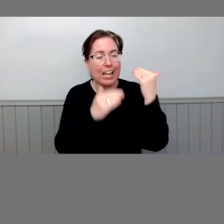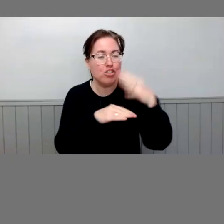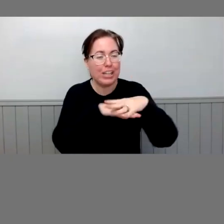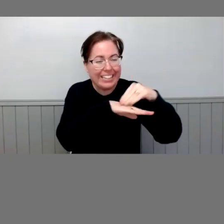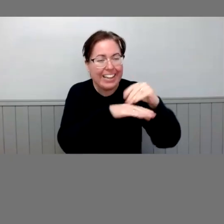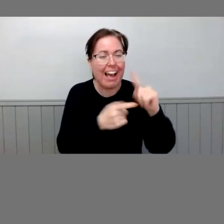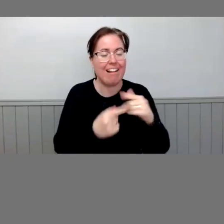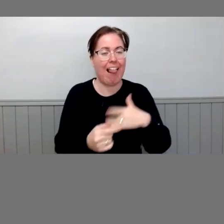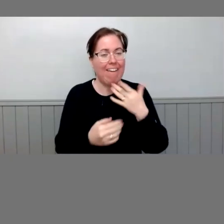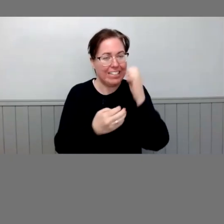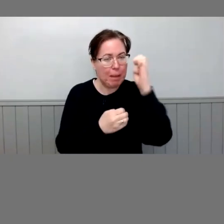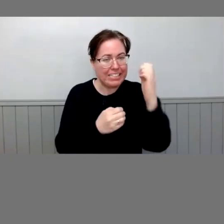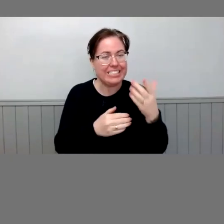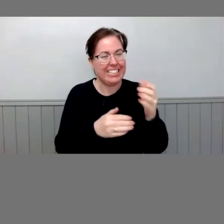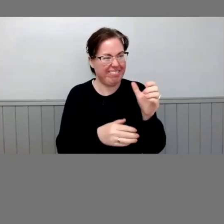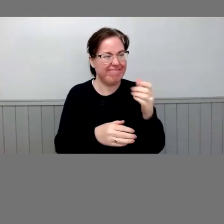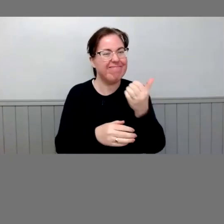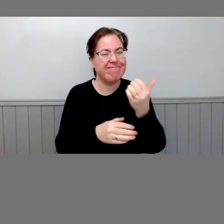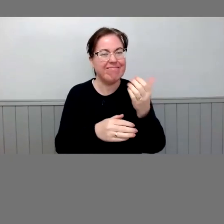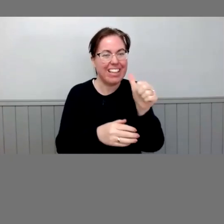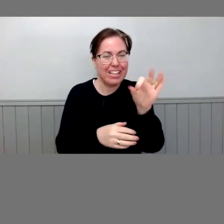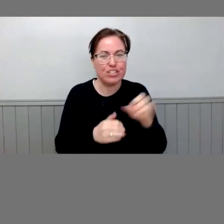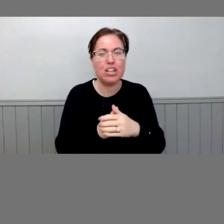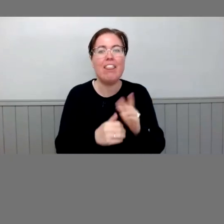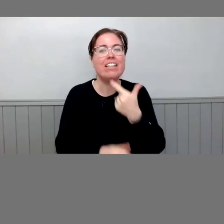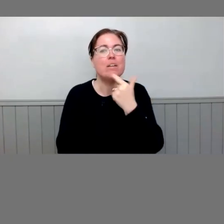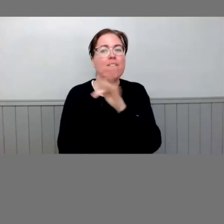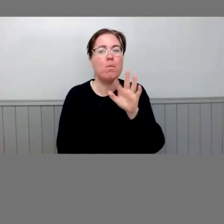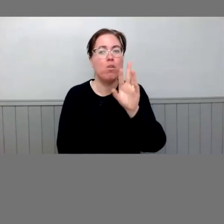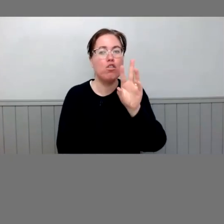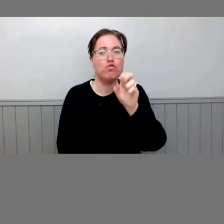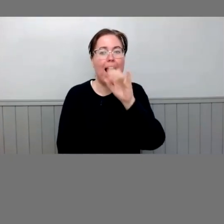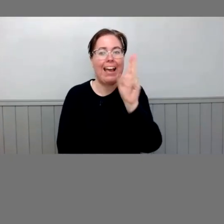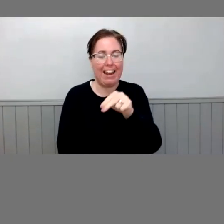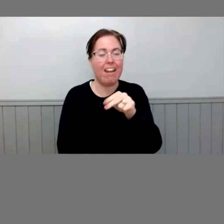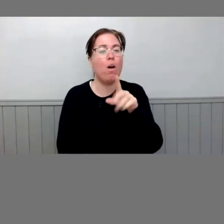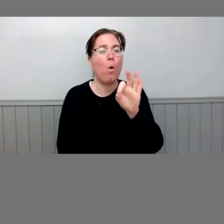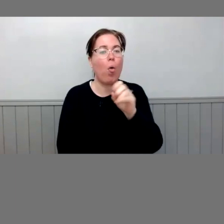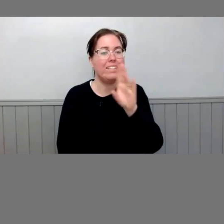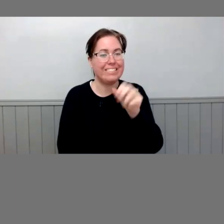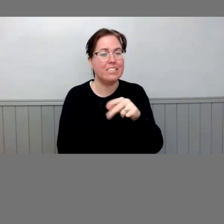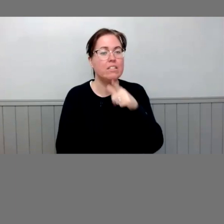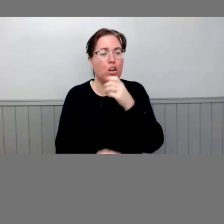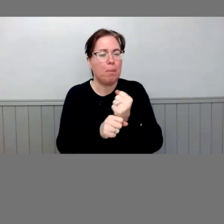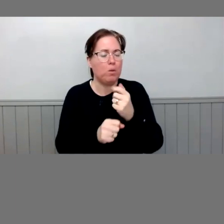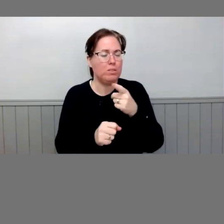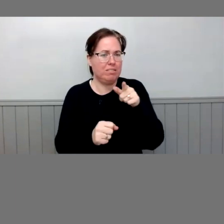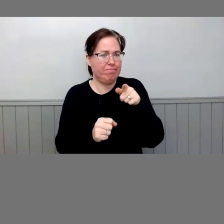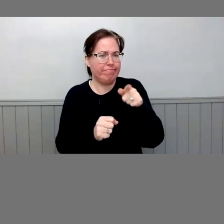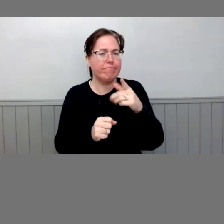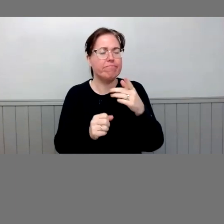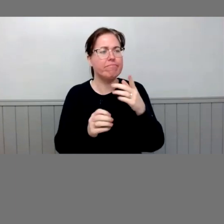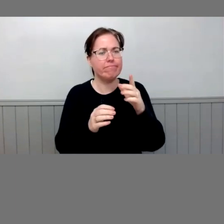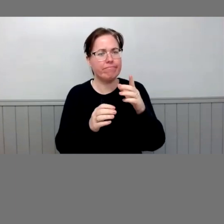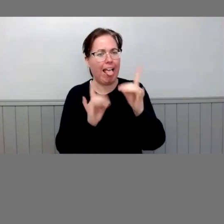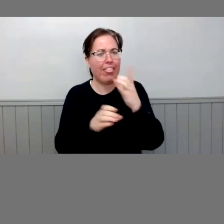Ms. Ryan Biskupovich Golding, describing the healthcare experiences of autistic LGBTQIA